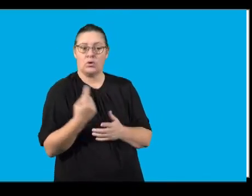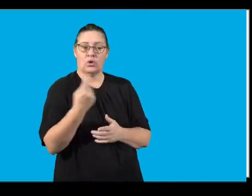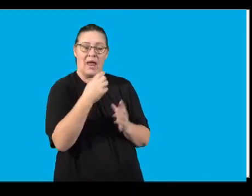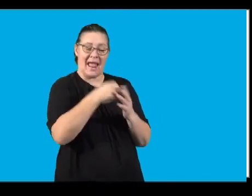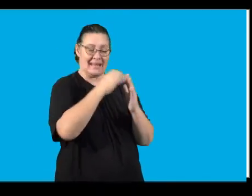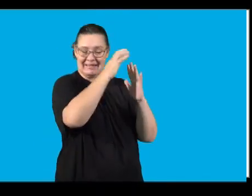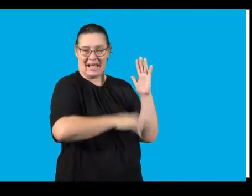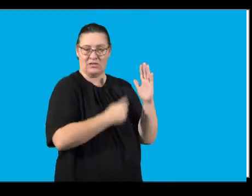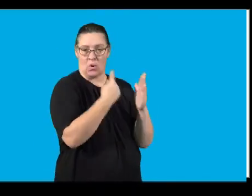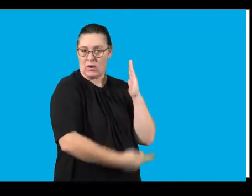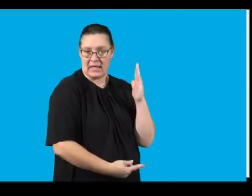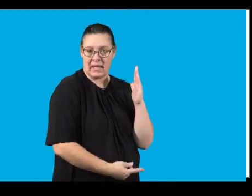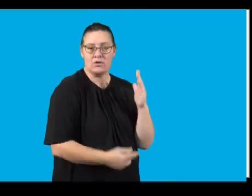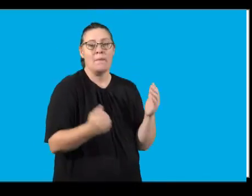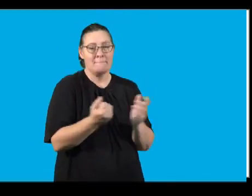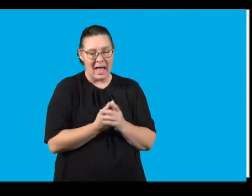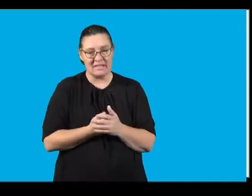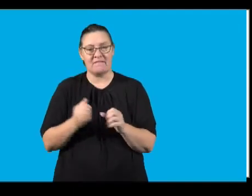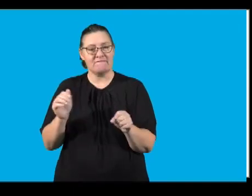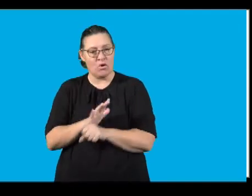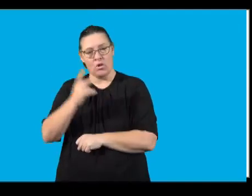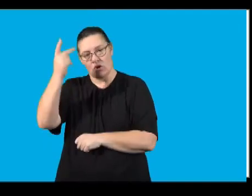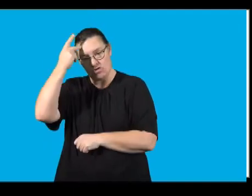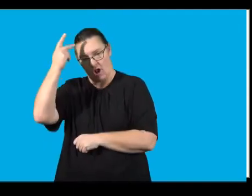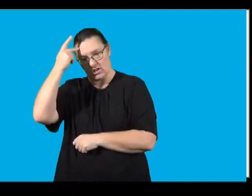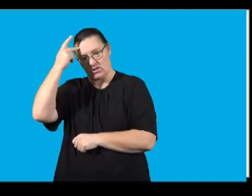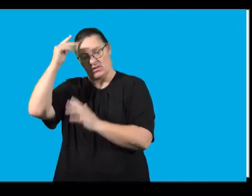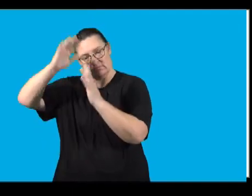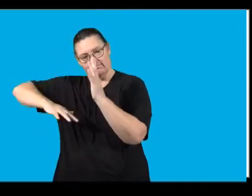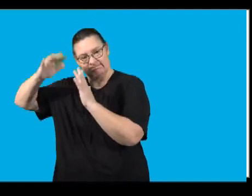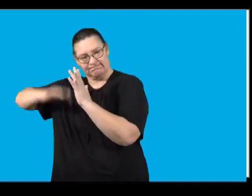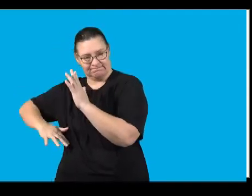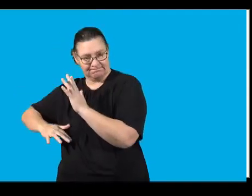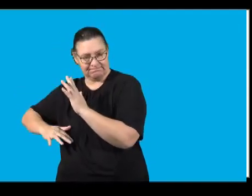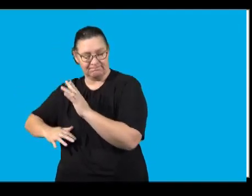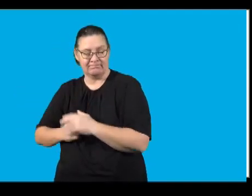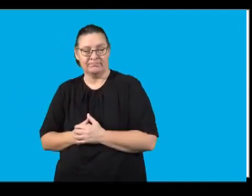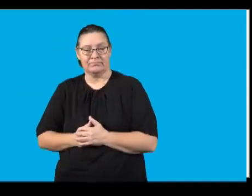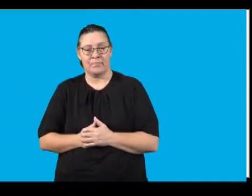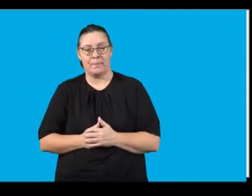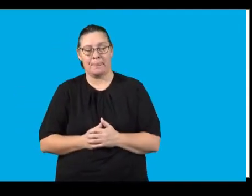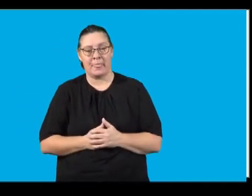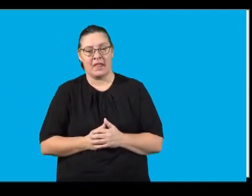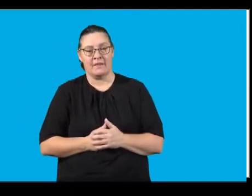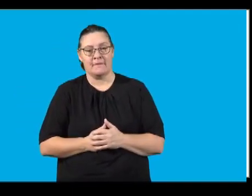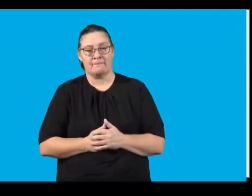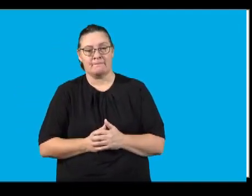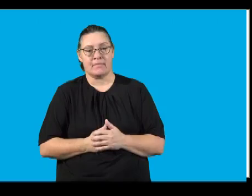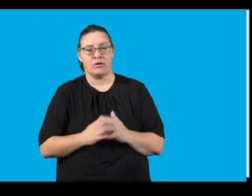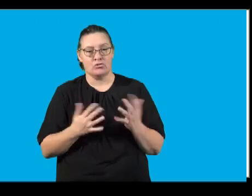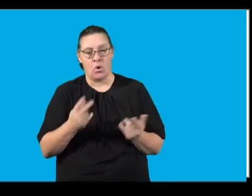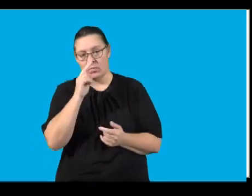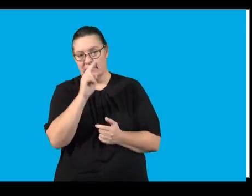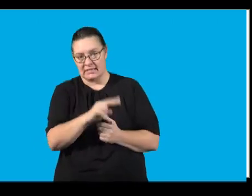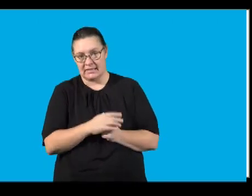solely in the text that you have in front of you. You have to use your your knowledge of the drama as a whole. So